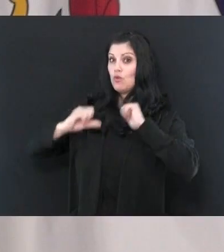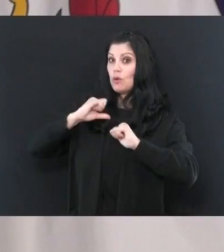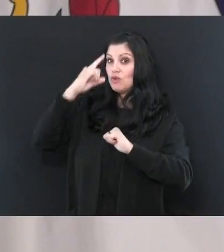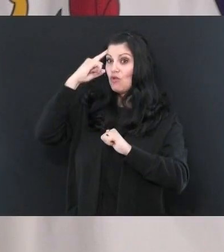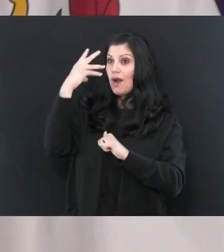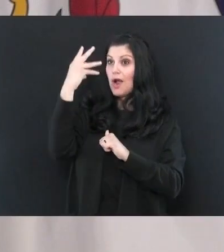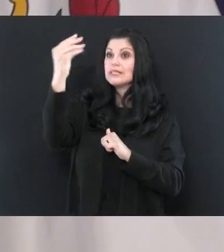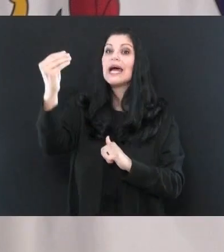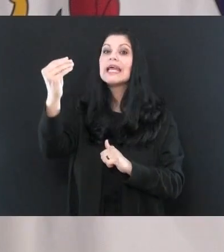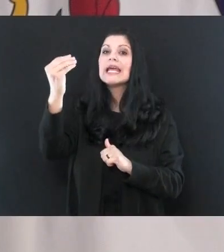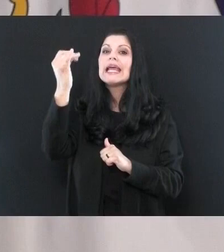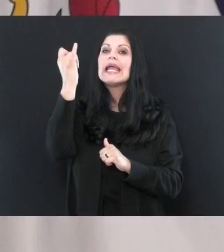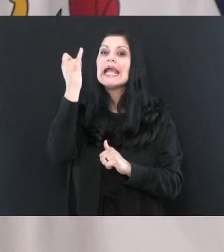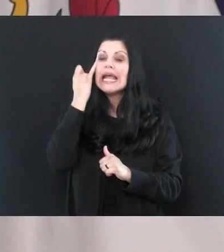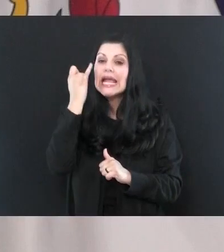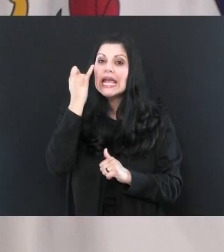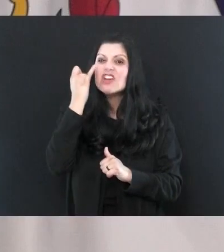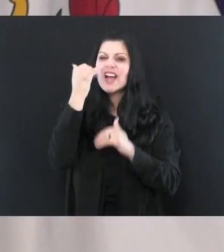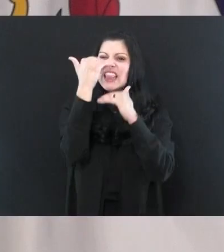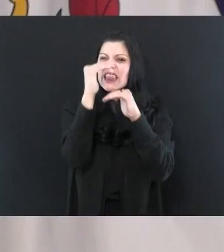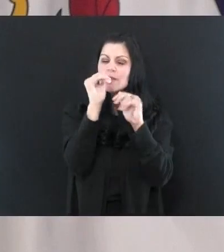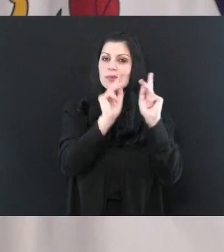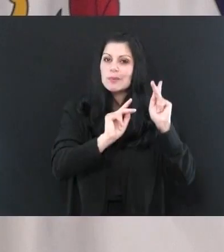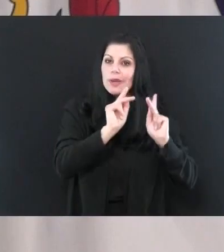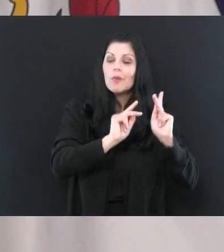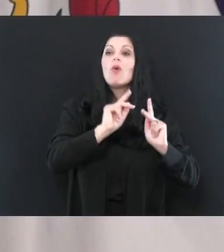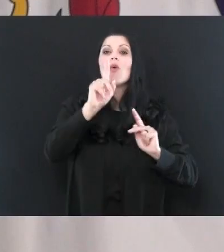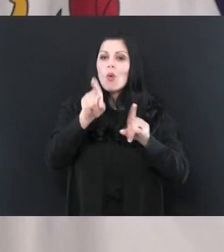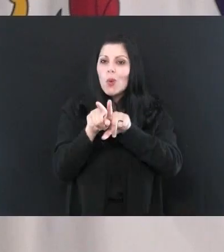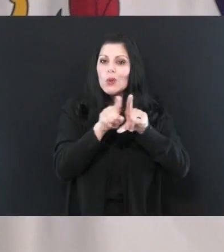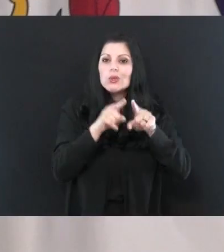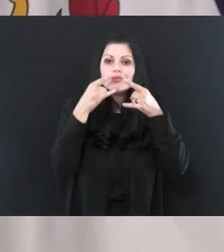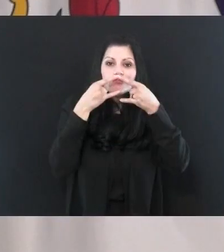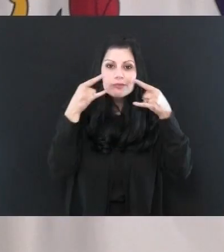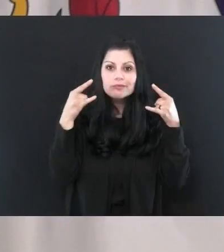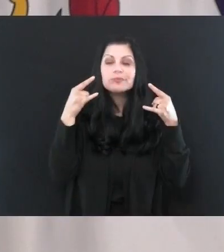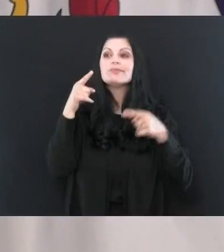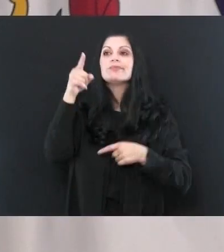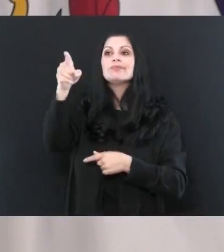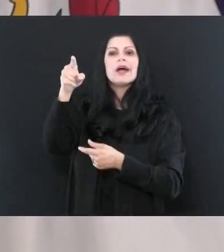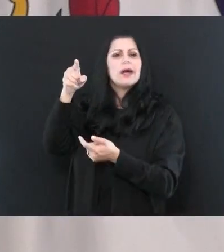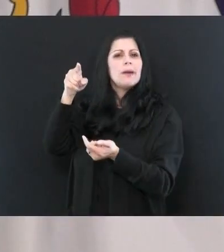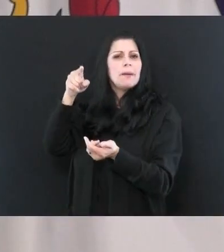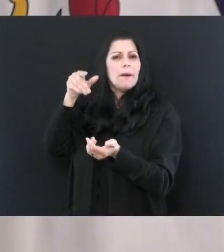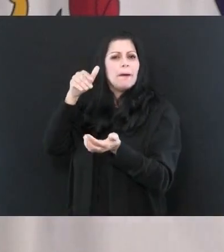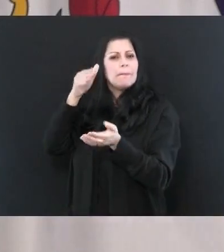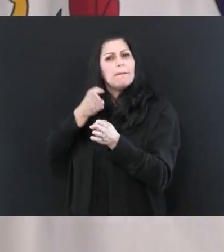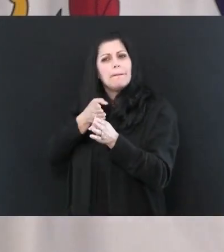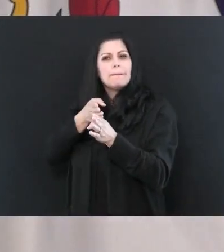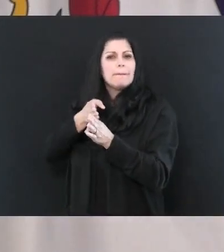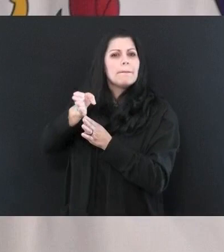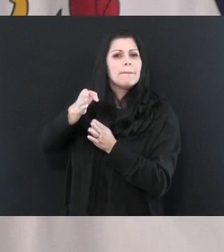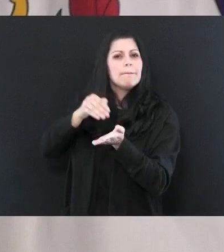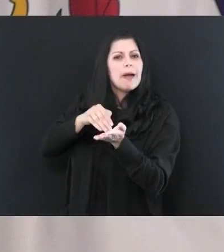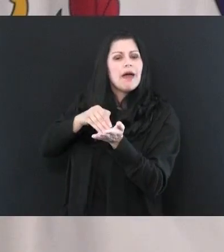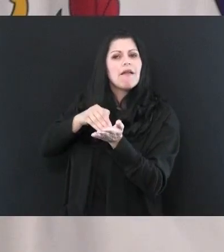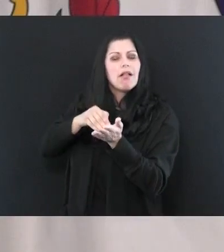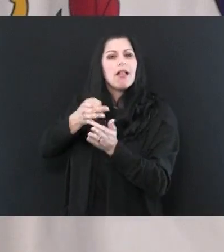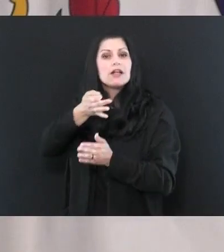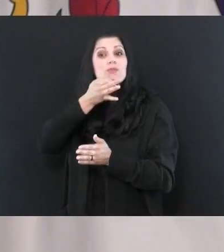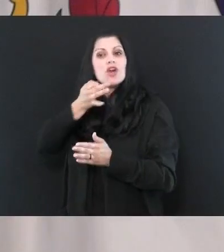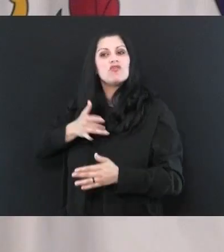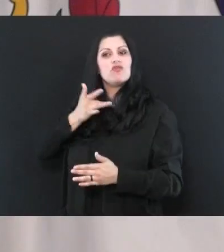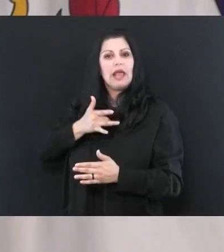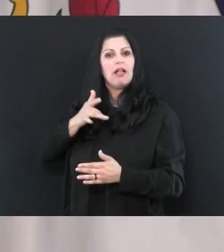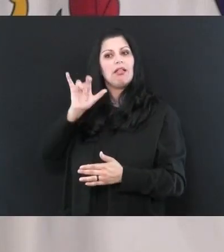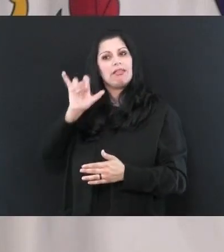face coverings required. Our medical experts believe this is still in the safest and best